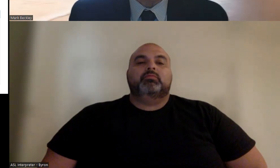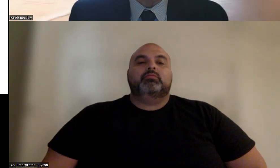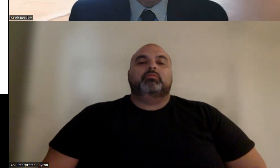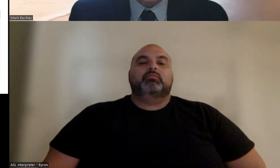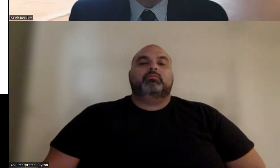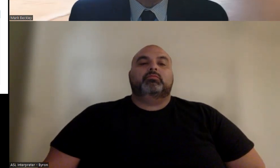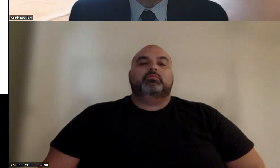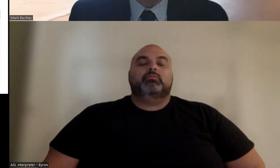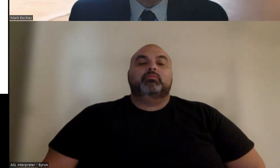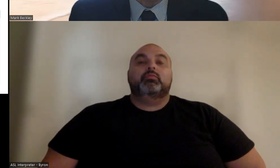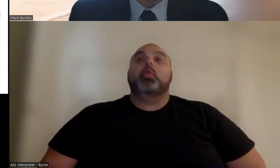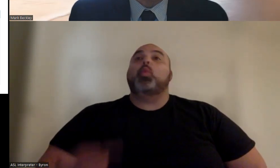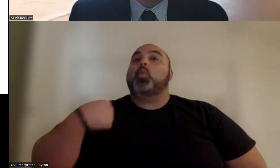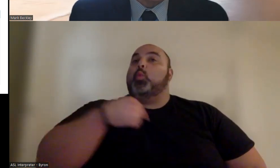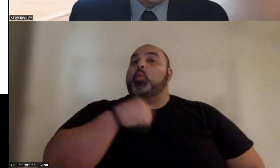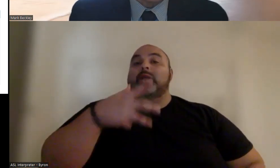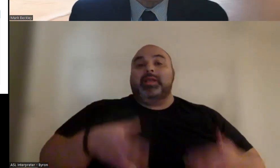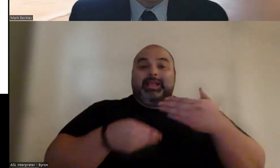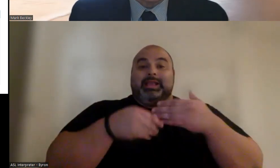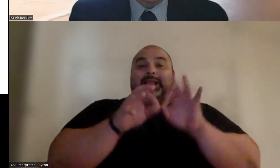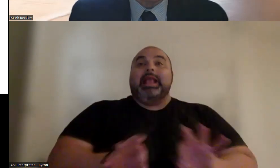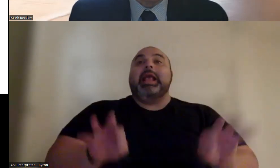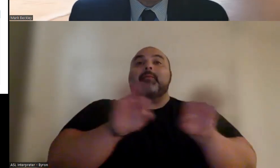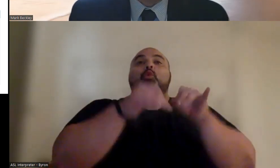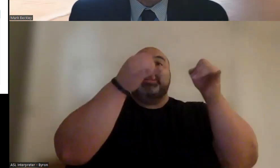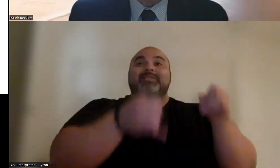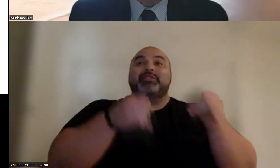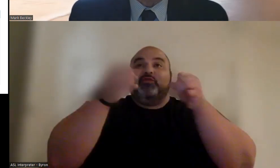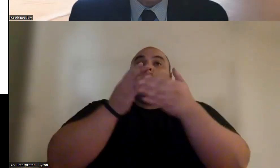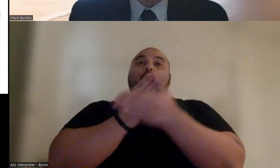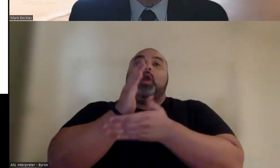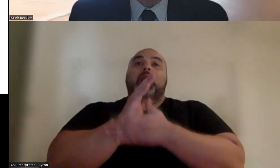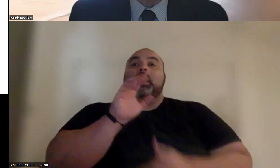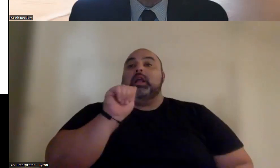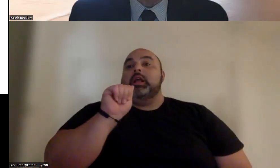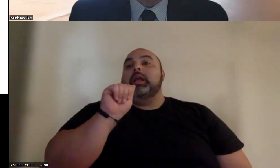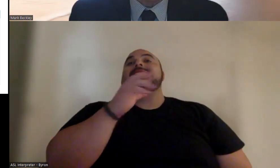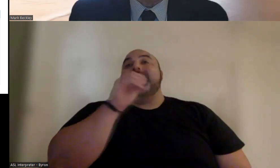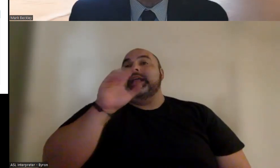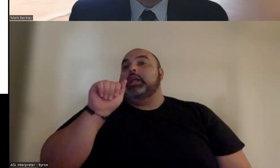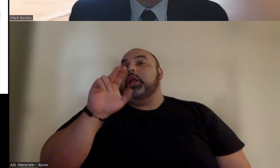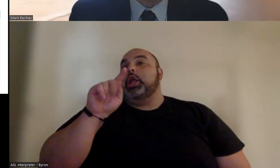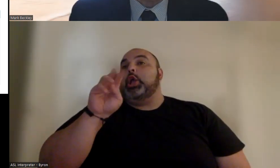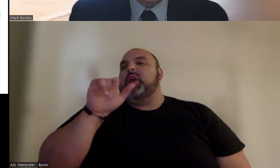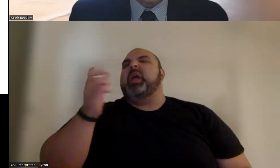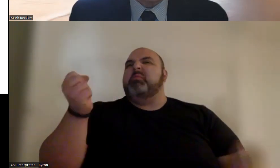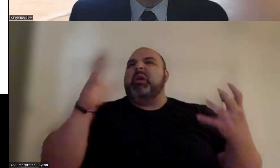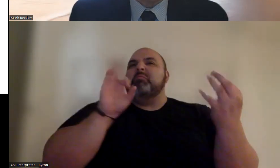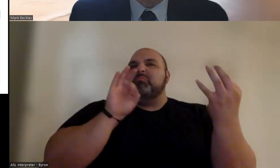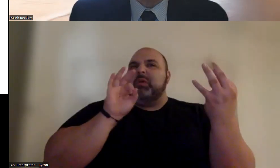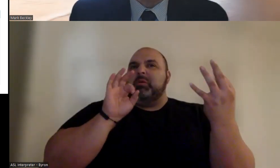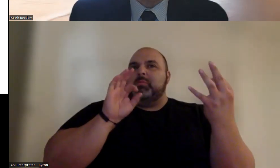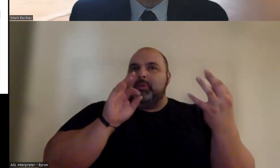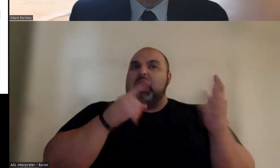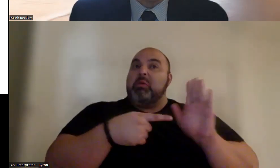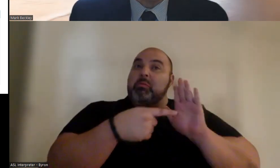flag here that we added the importance of individual rights and autonomy based on the feedback we received numerous comments really highlighting